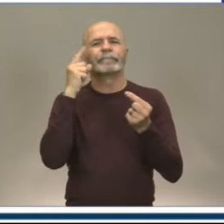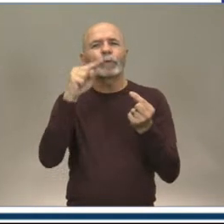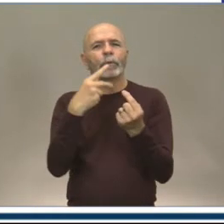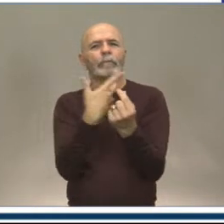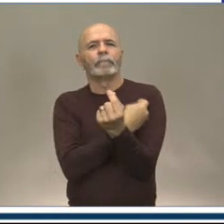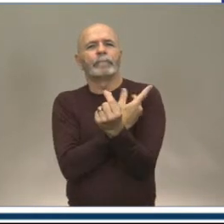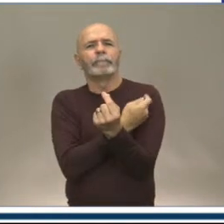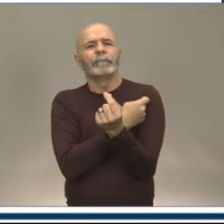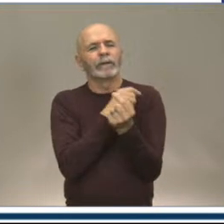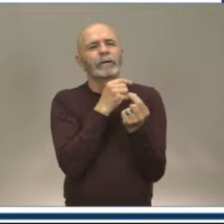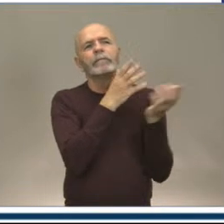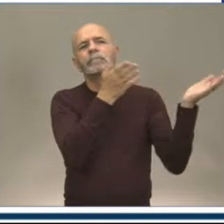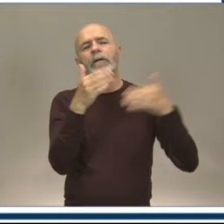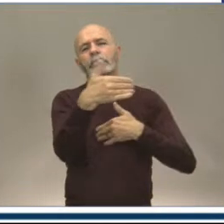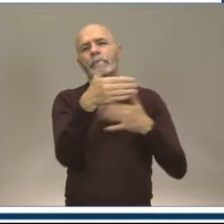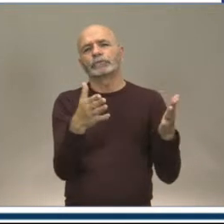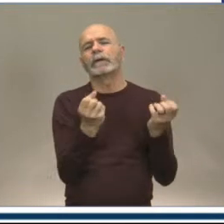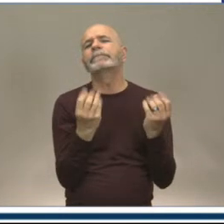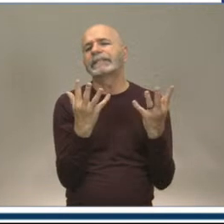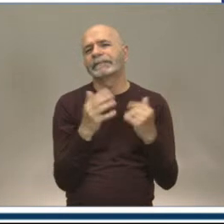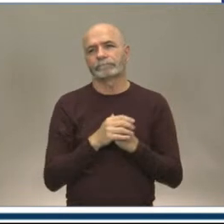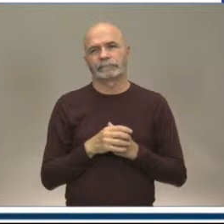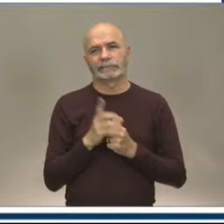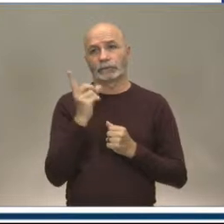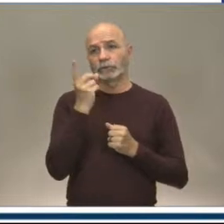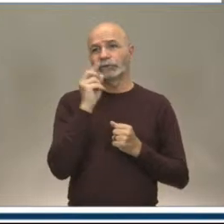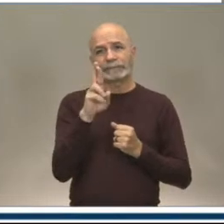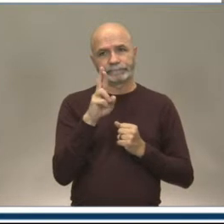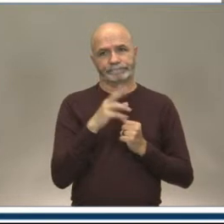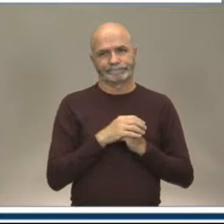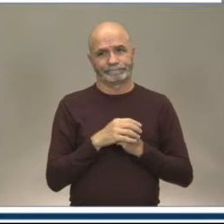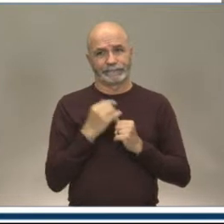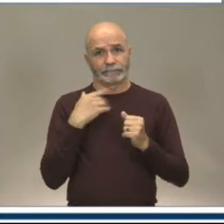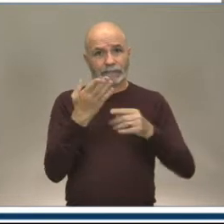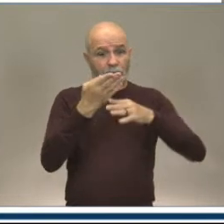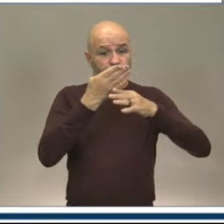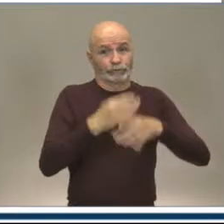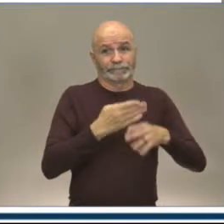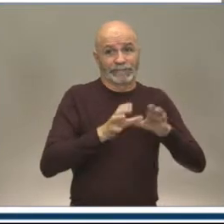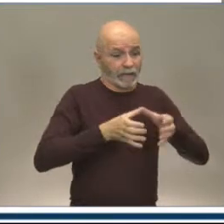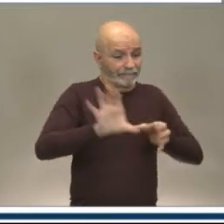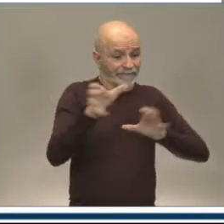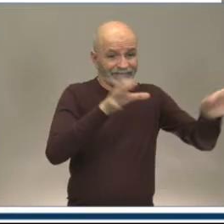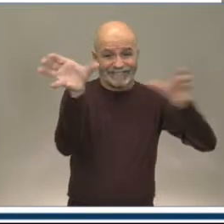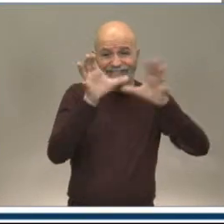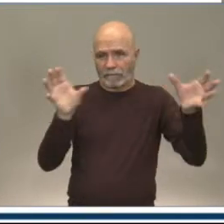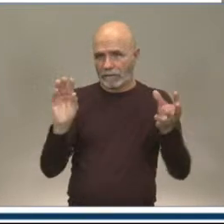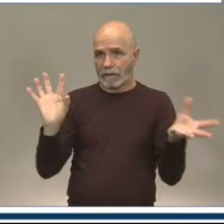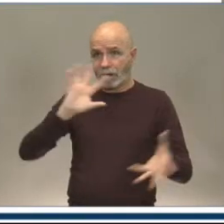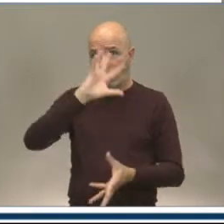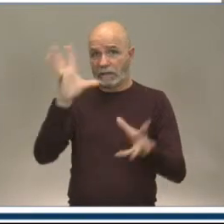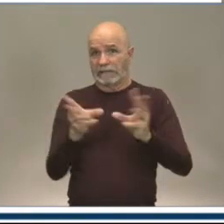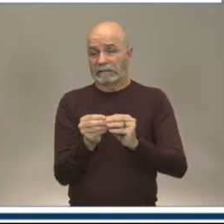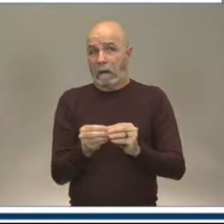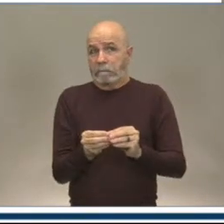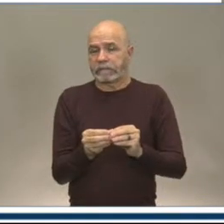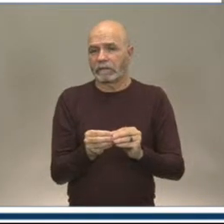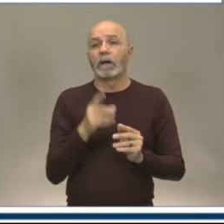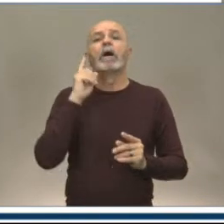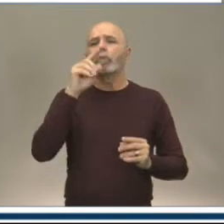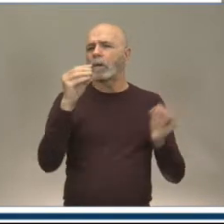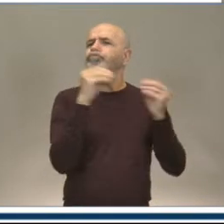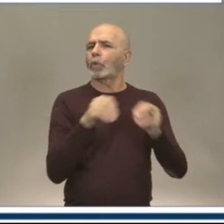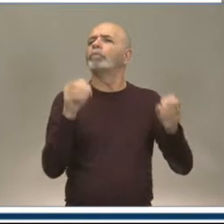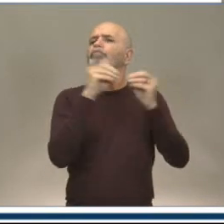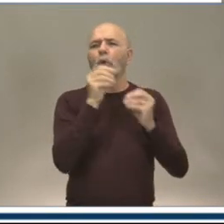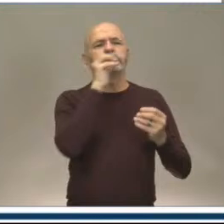week? Well, I don't have the breakdown. We're going to get multiple shipments of vaccine. We have,